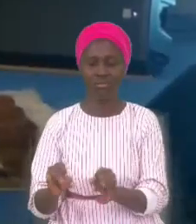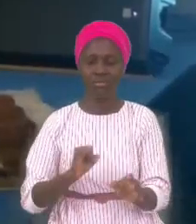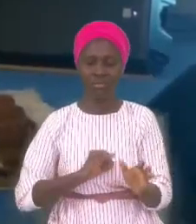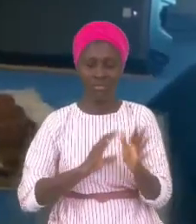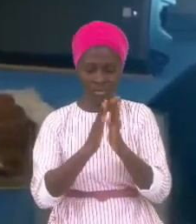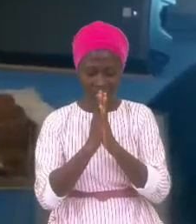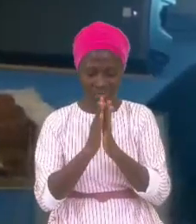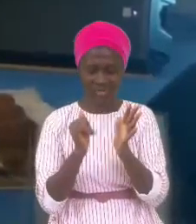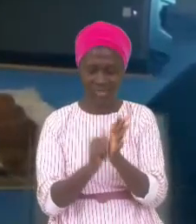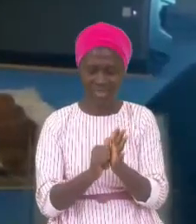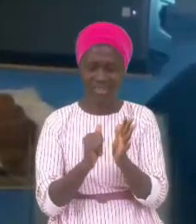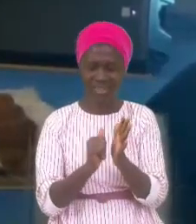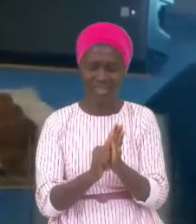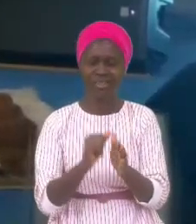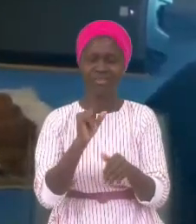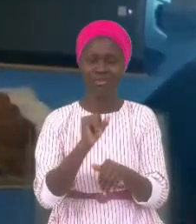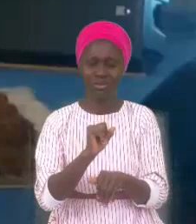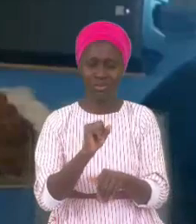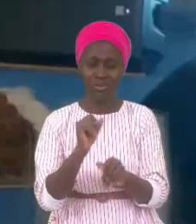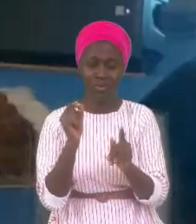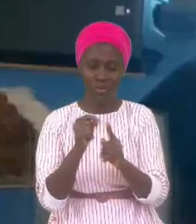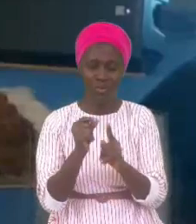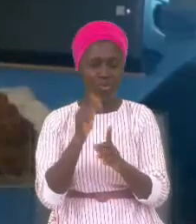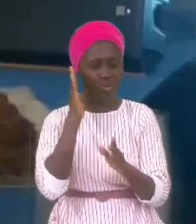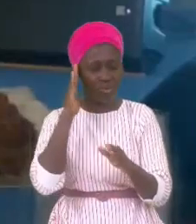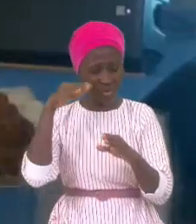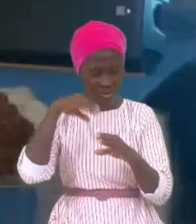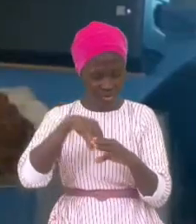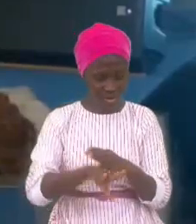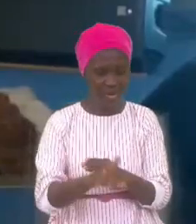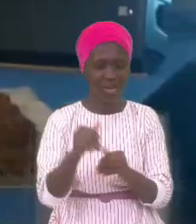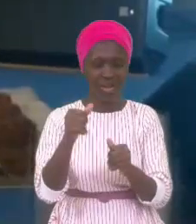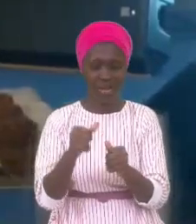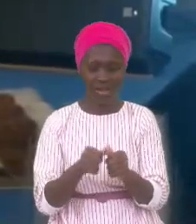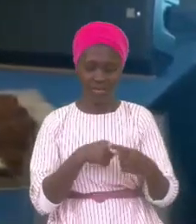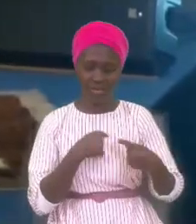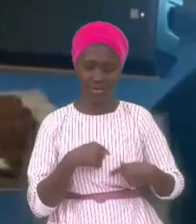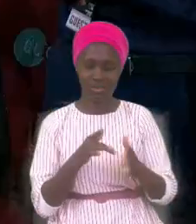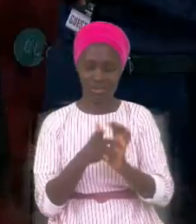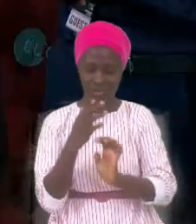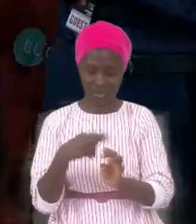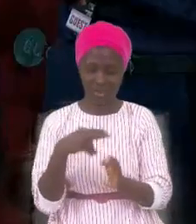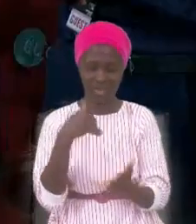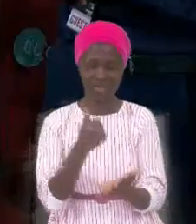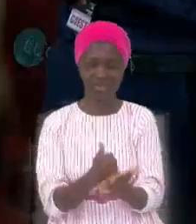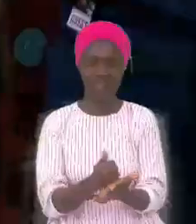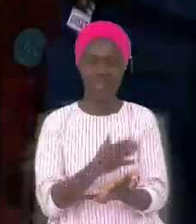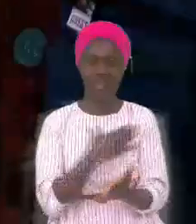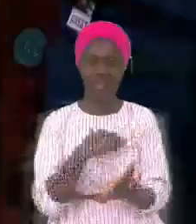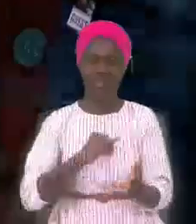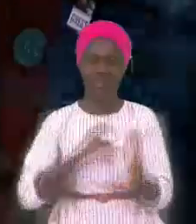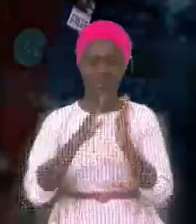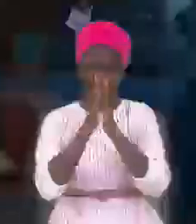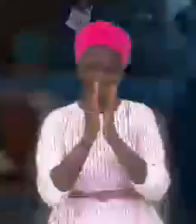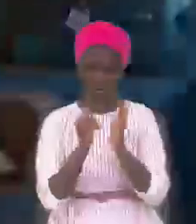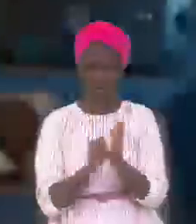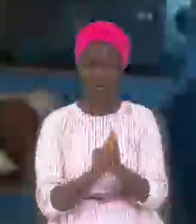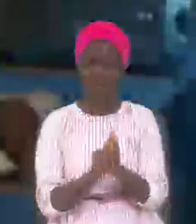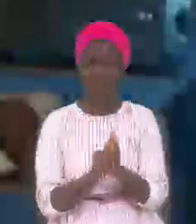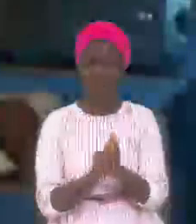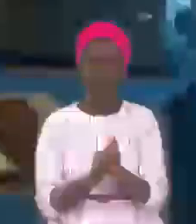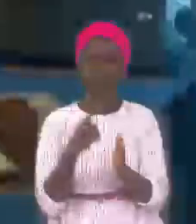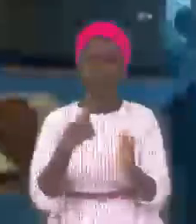that that word will penetrate every heart in Jesus' name. And I pray that the world will